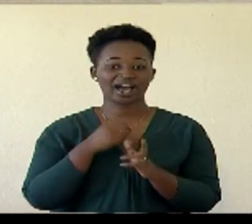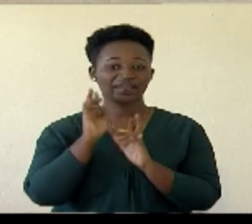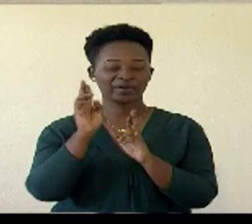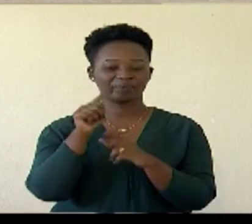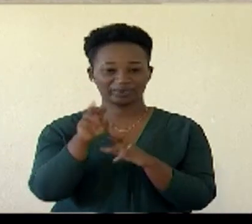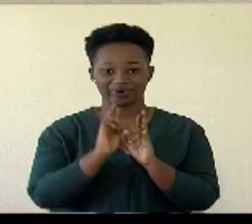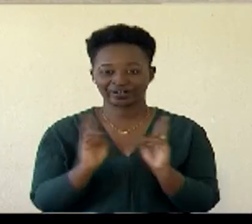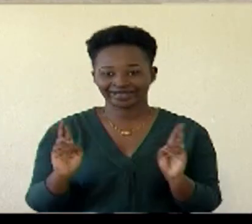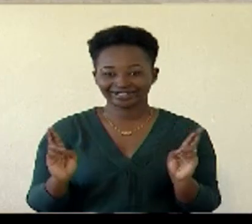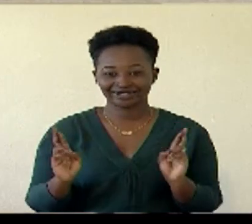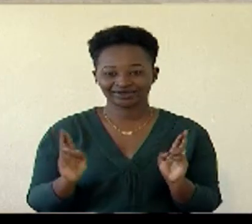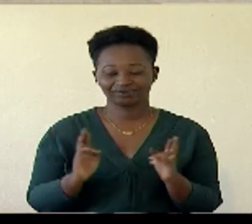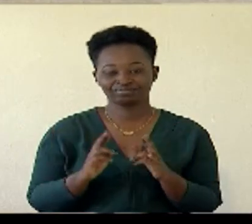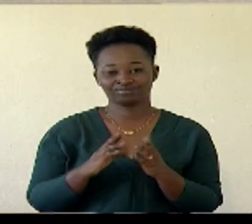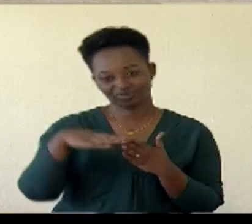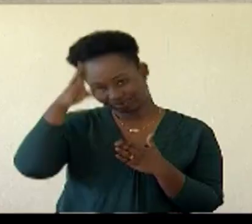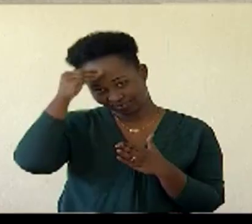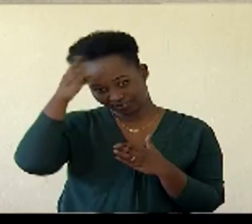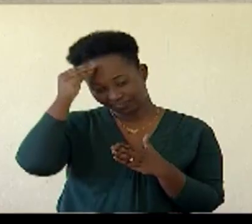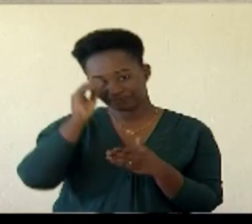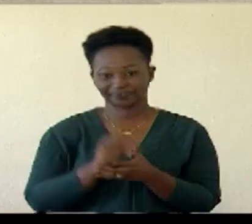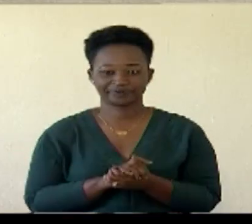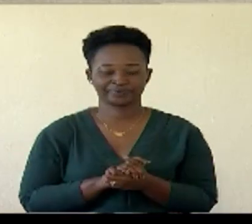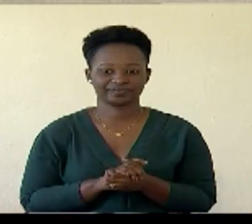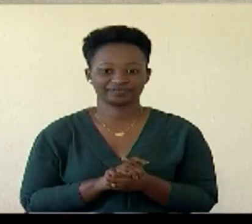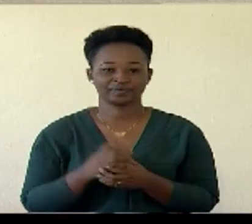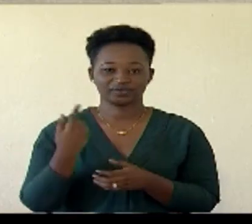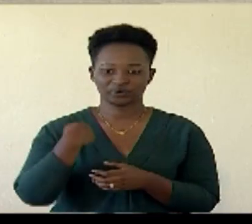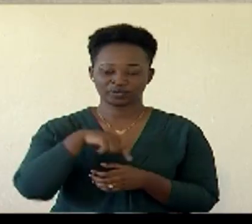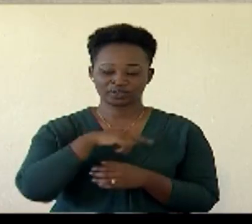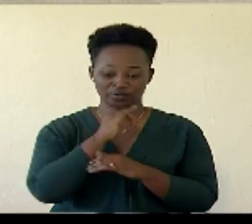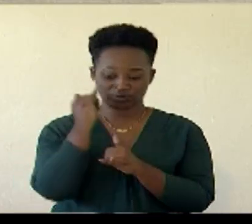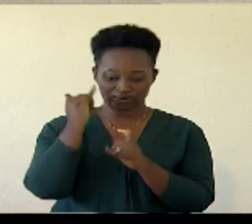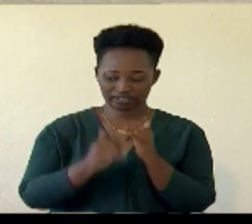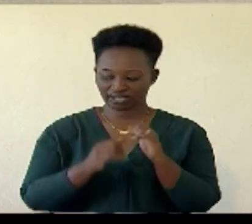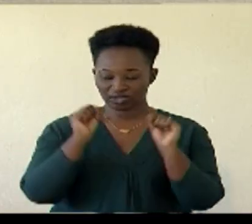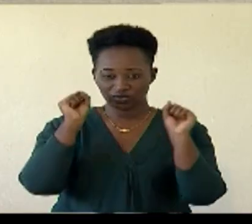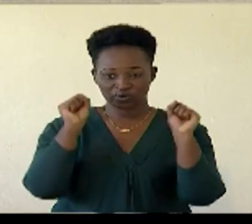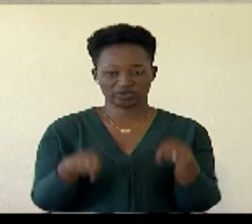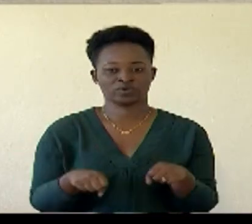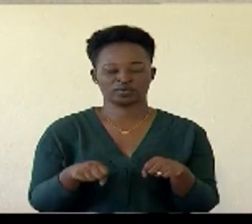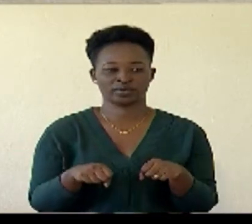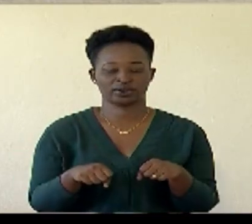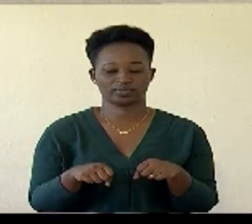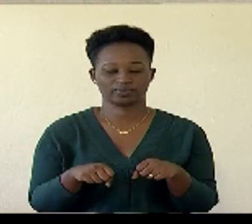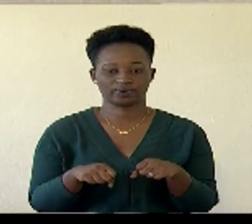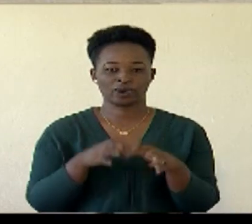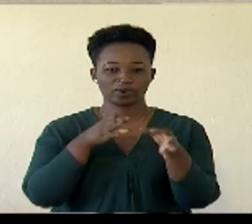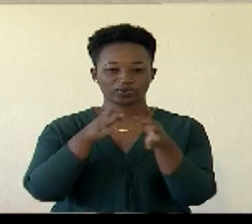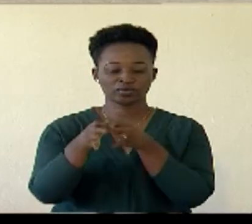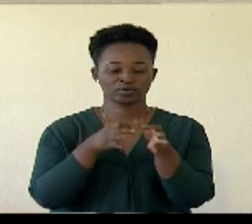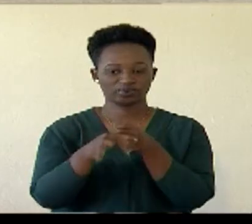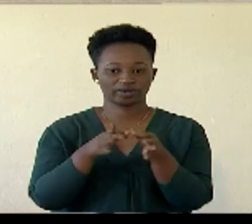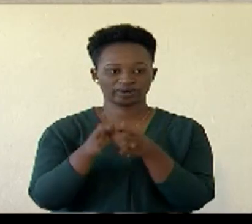ready to go. You will be able to state and